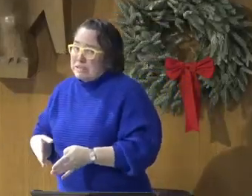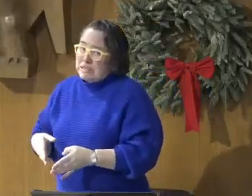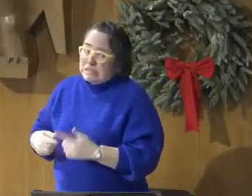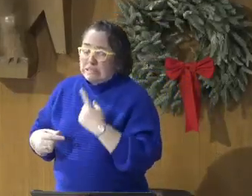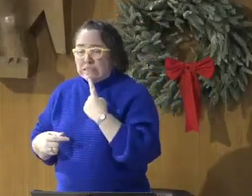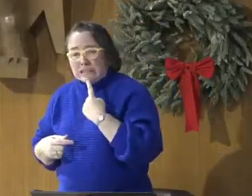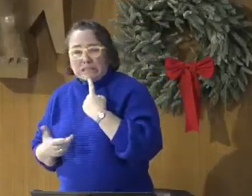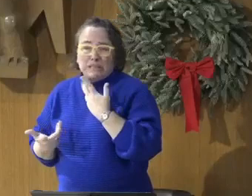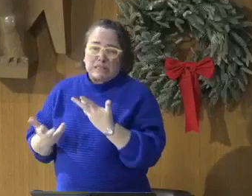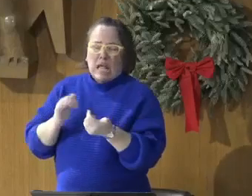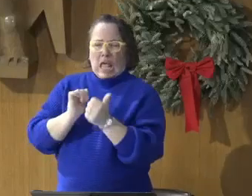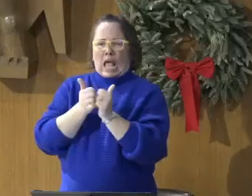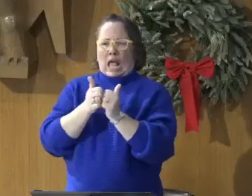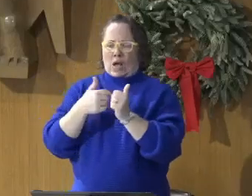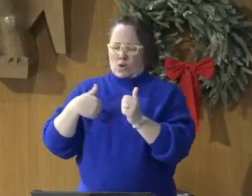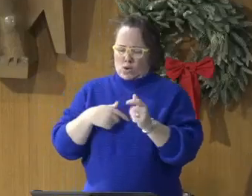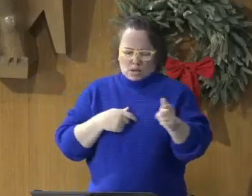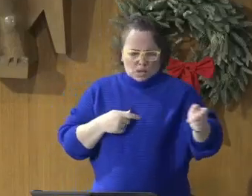manage that?